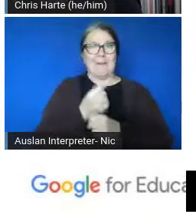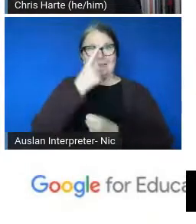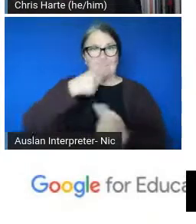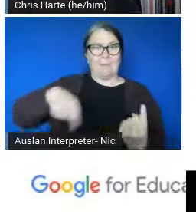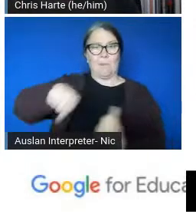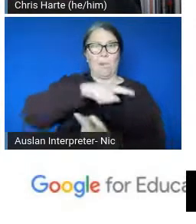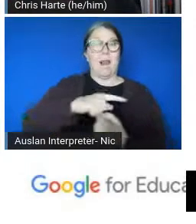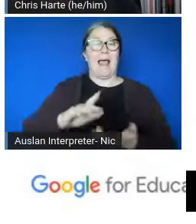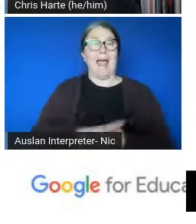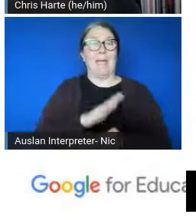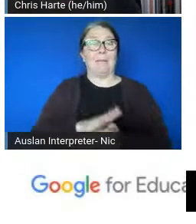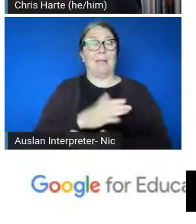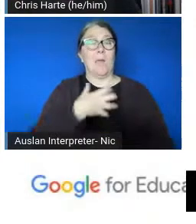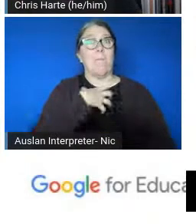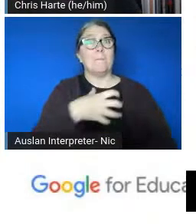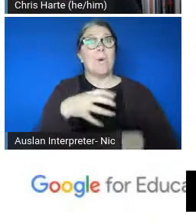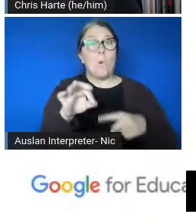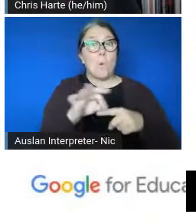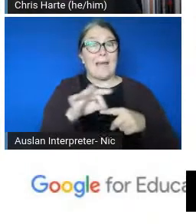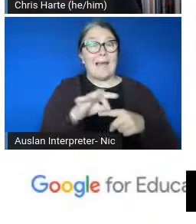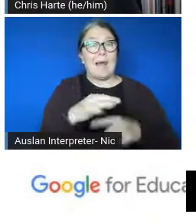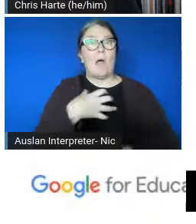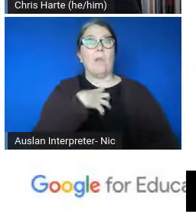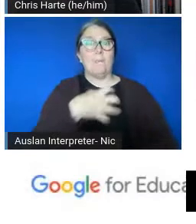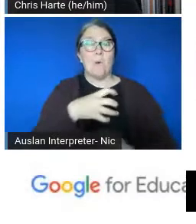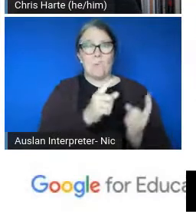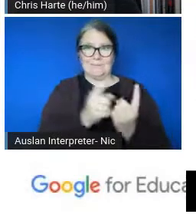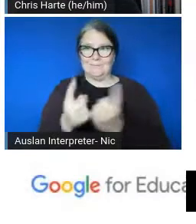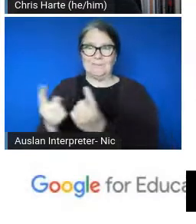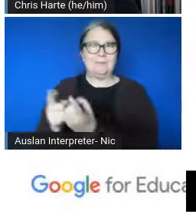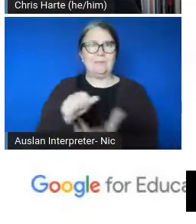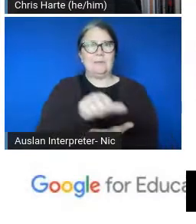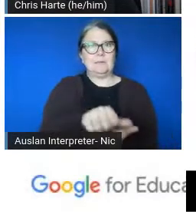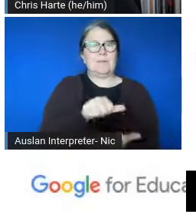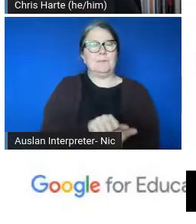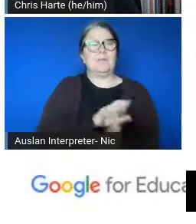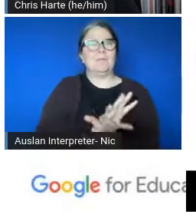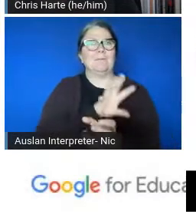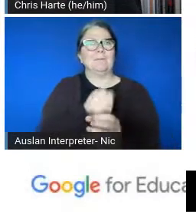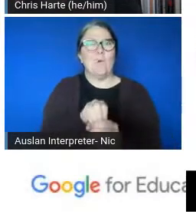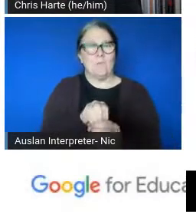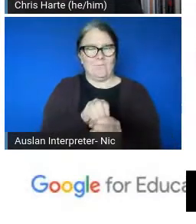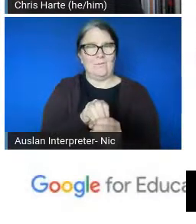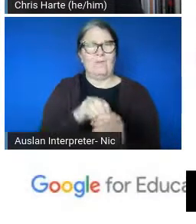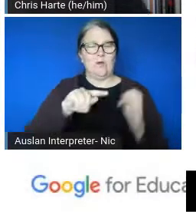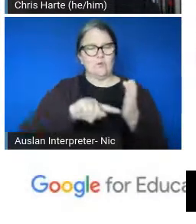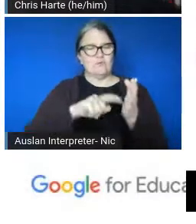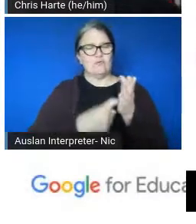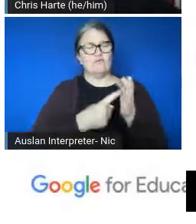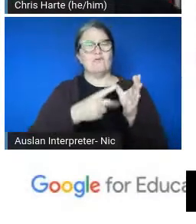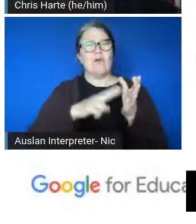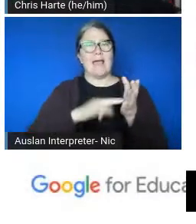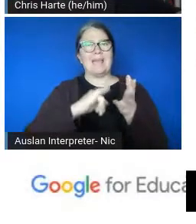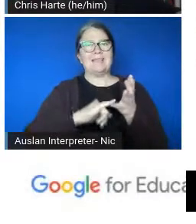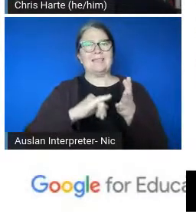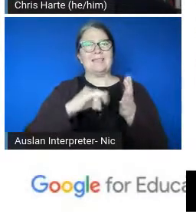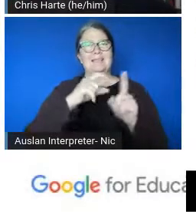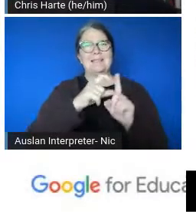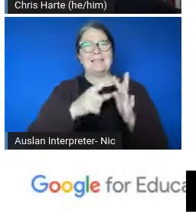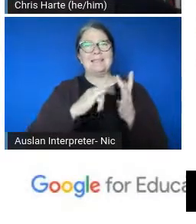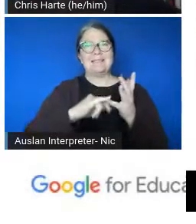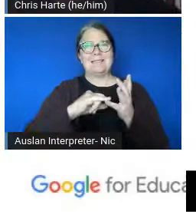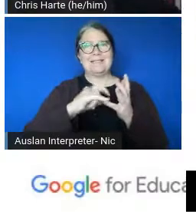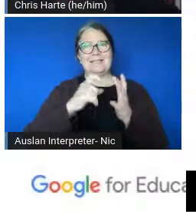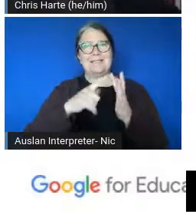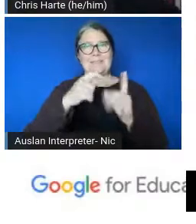colors there are, the more transdisciplinary those projects are, because they're starting to meet those outcomes. So the